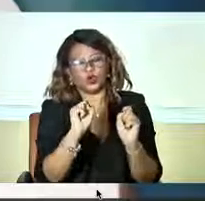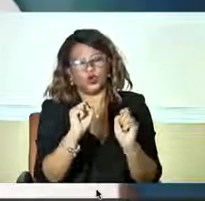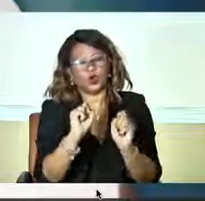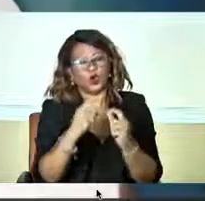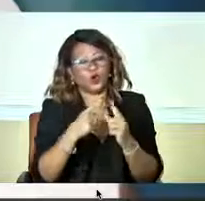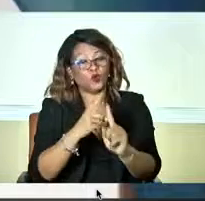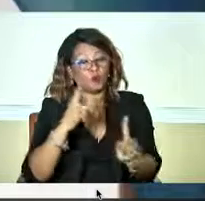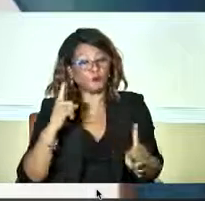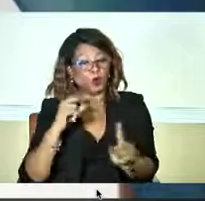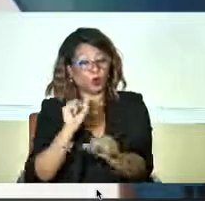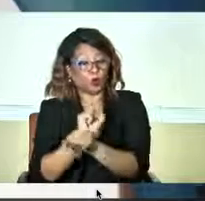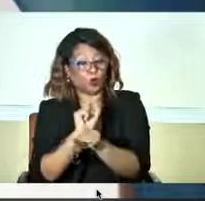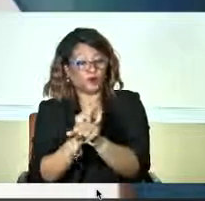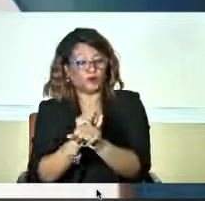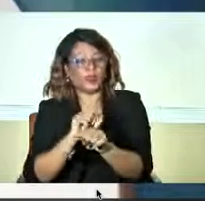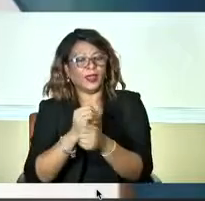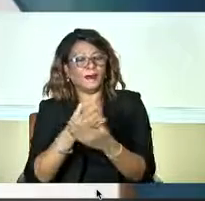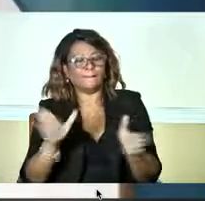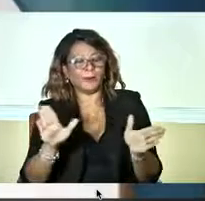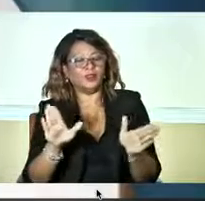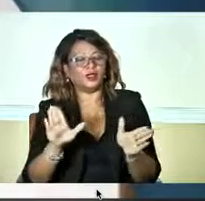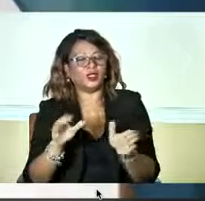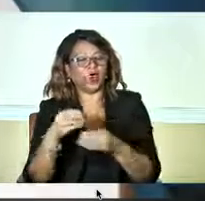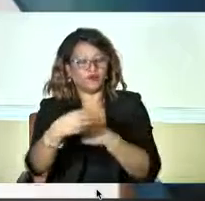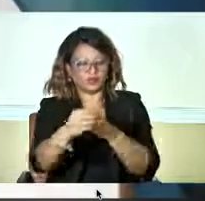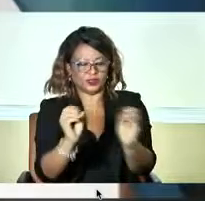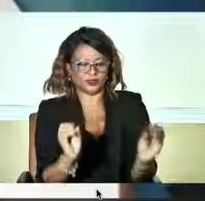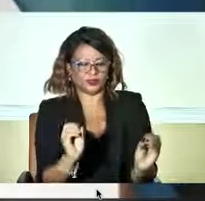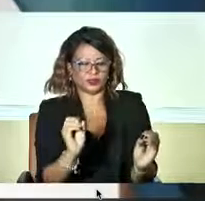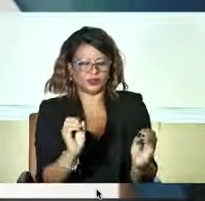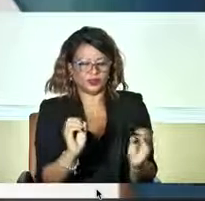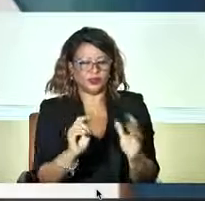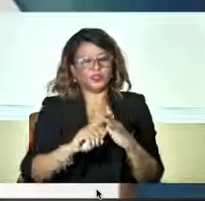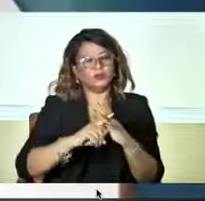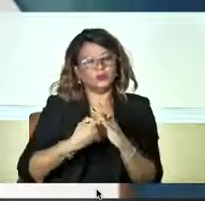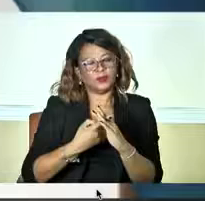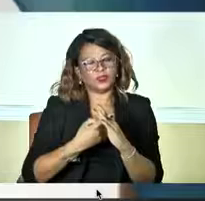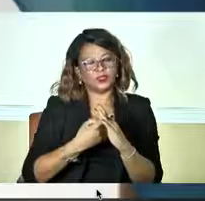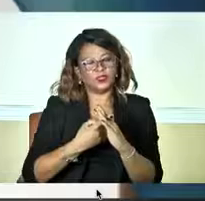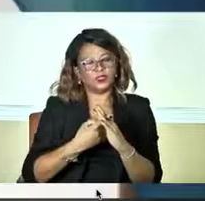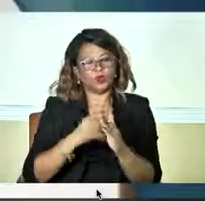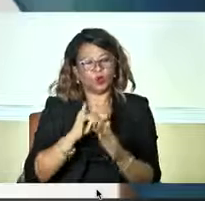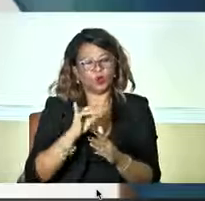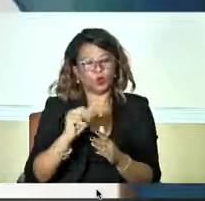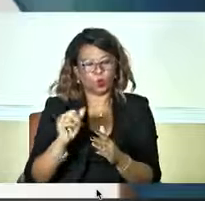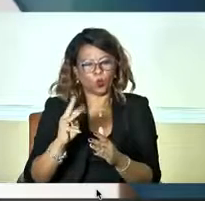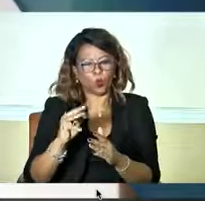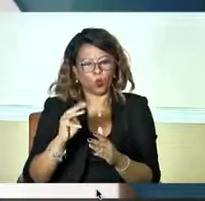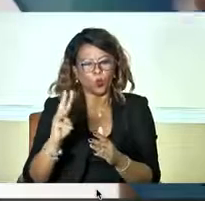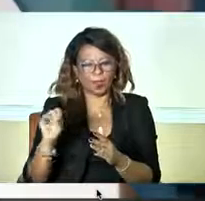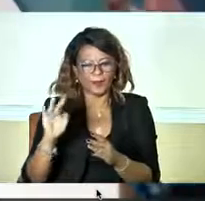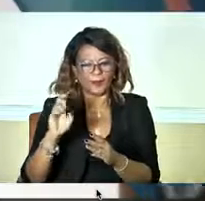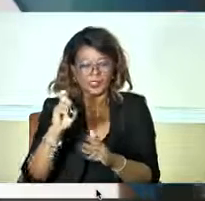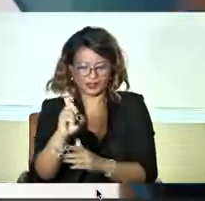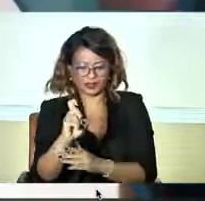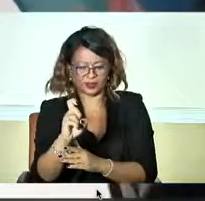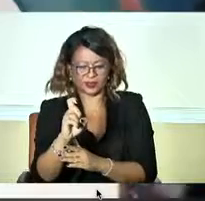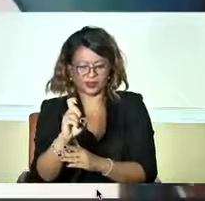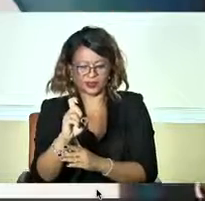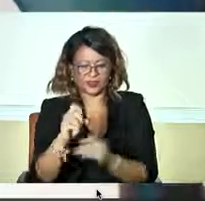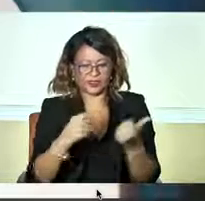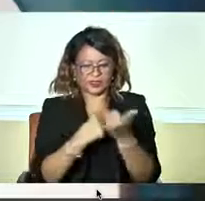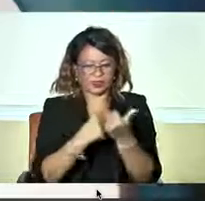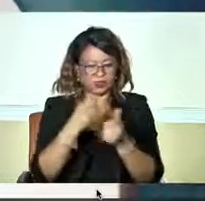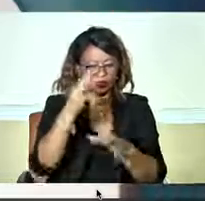work by public officers. So the government implemented Cisco WebEx. We have also assisted